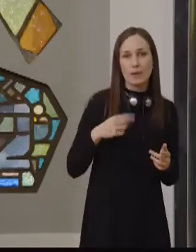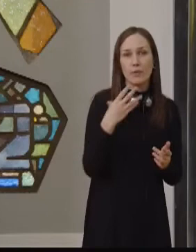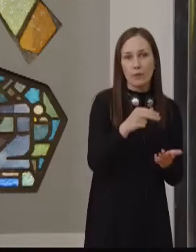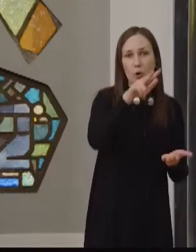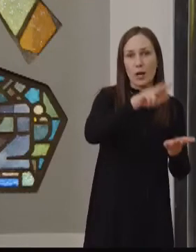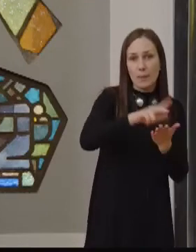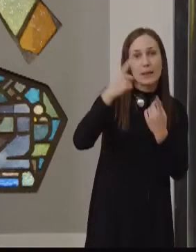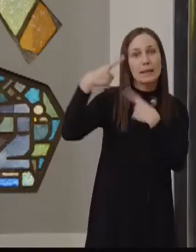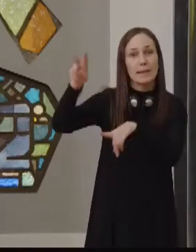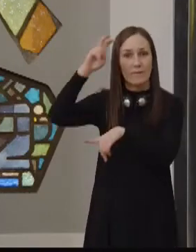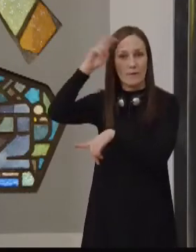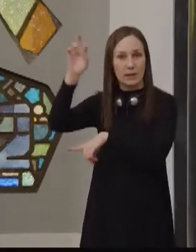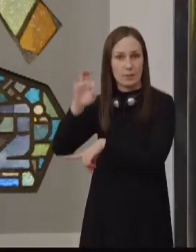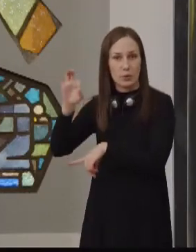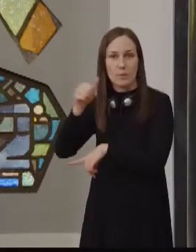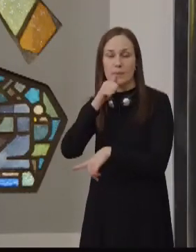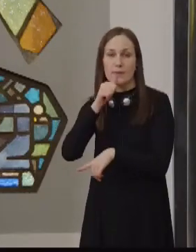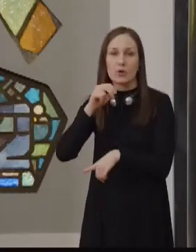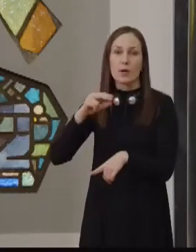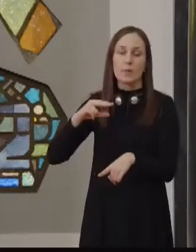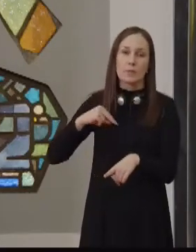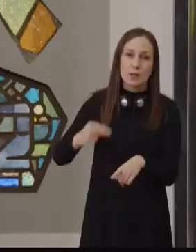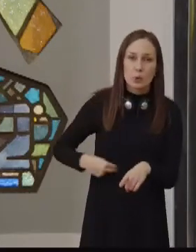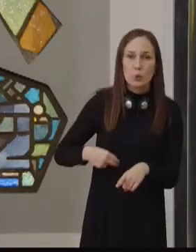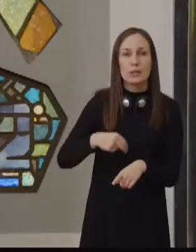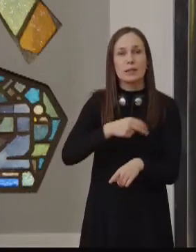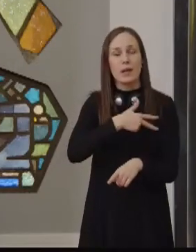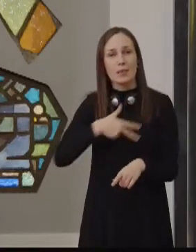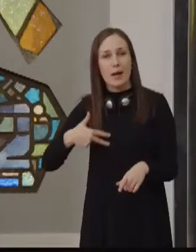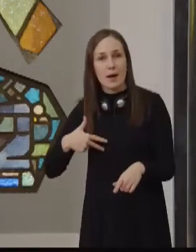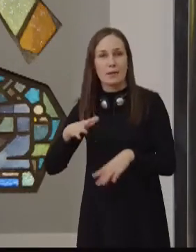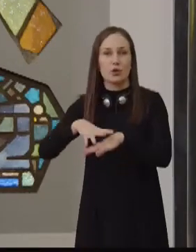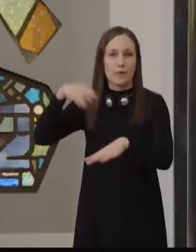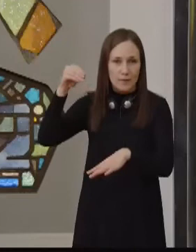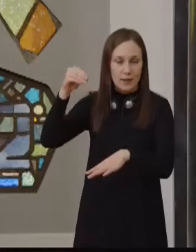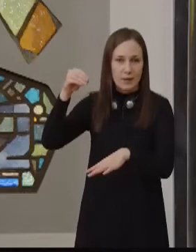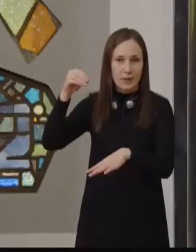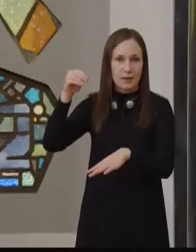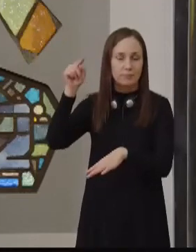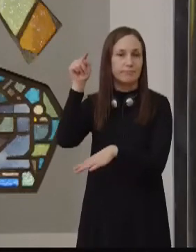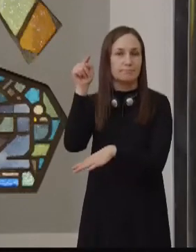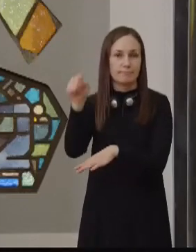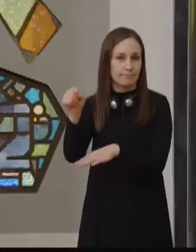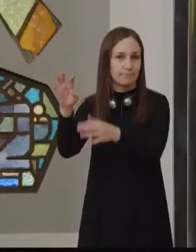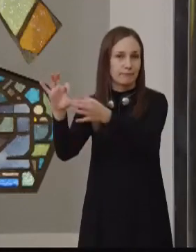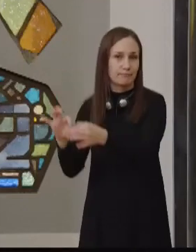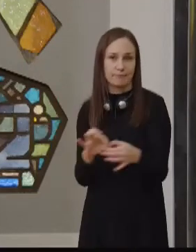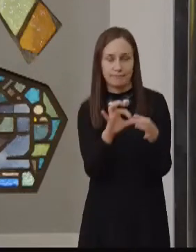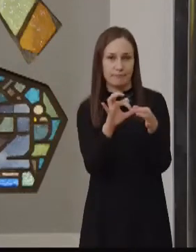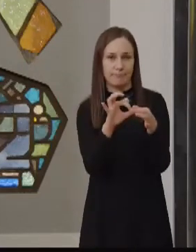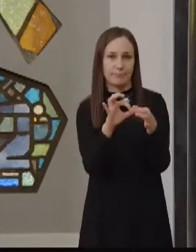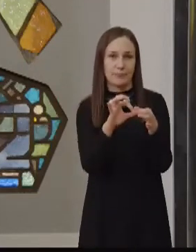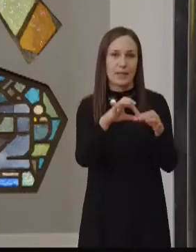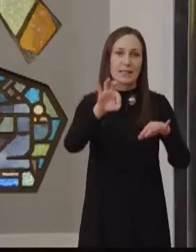research shown that after the adoption of laws on partnership in Denmark,